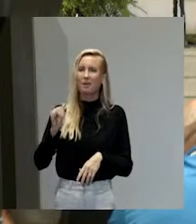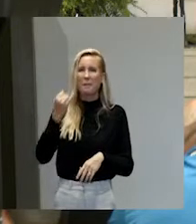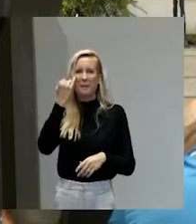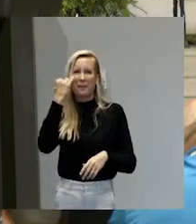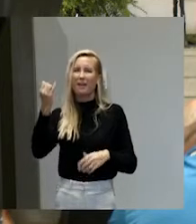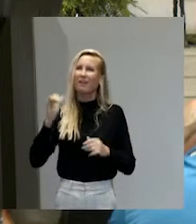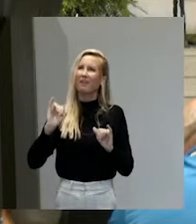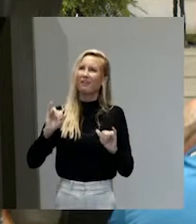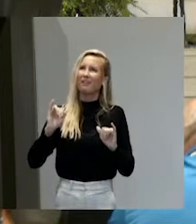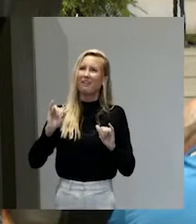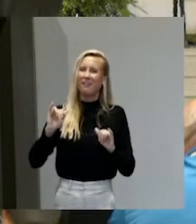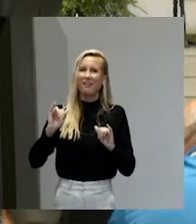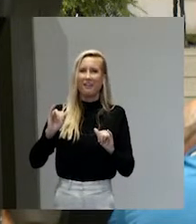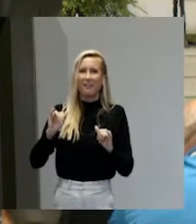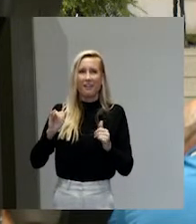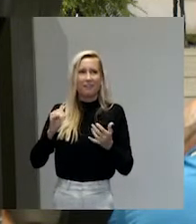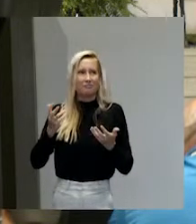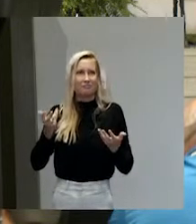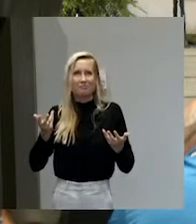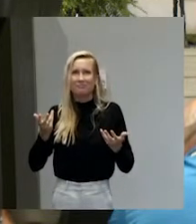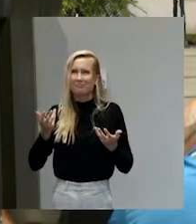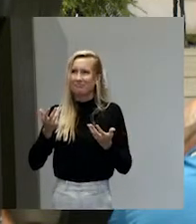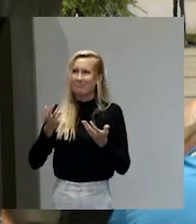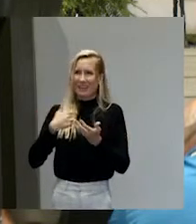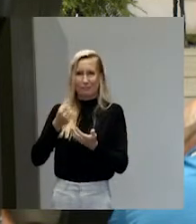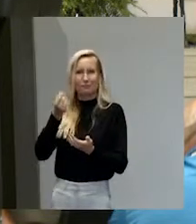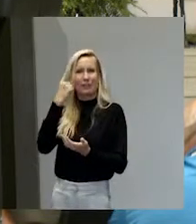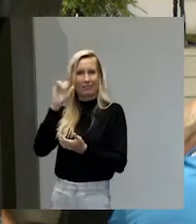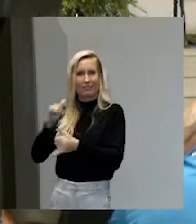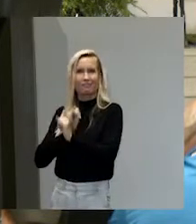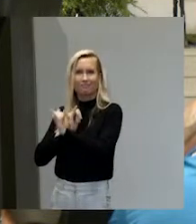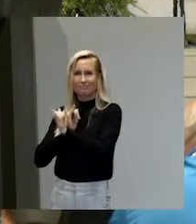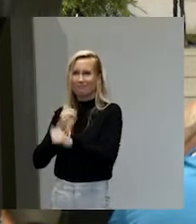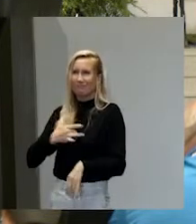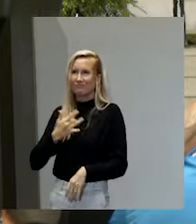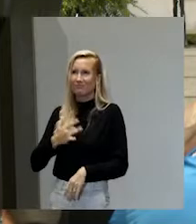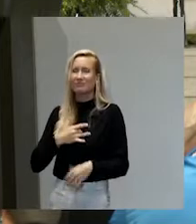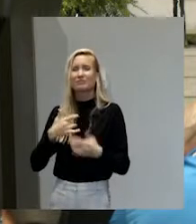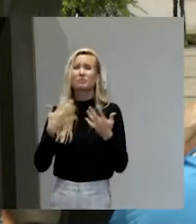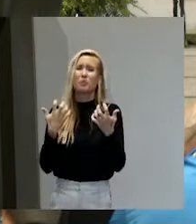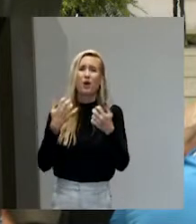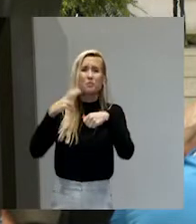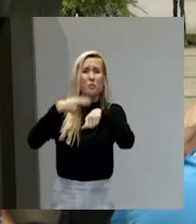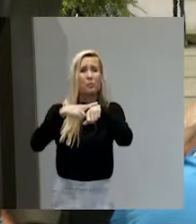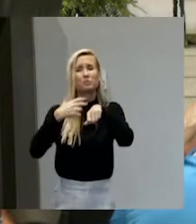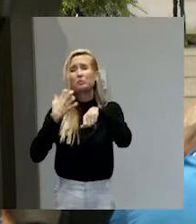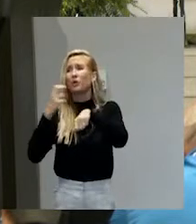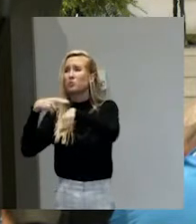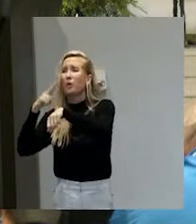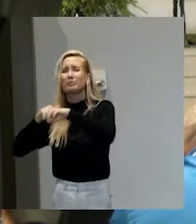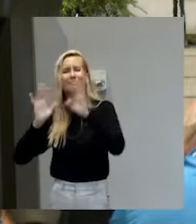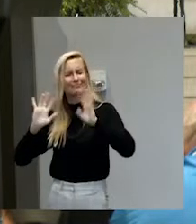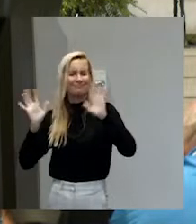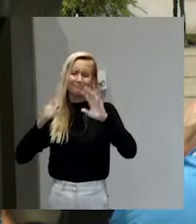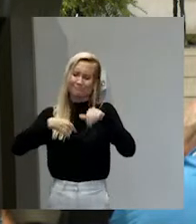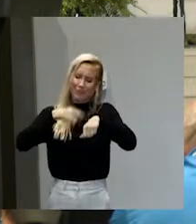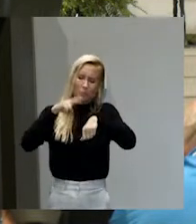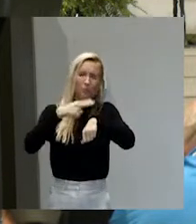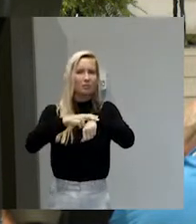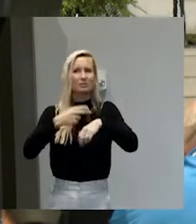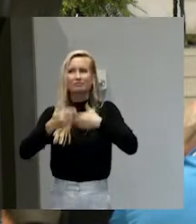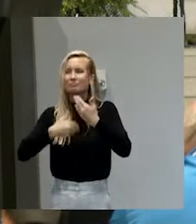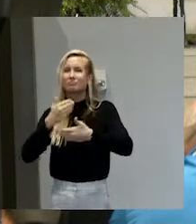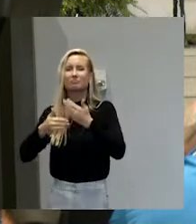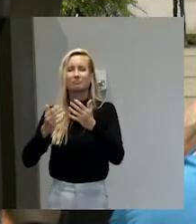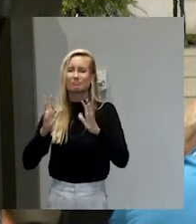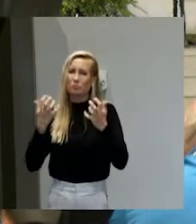to want to be normal and have that normal life, but the way my life as Sue-Ann evolved, I was way more like,